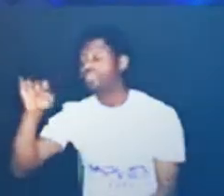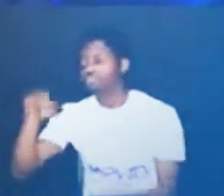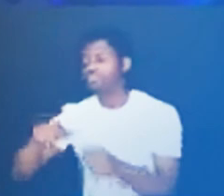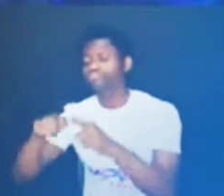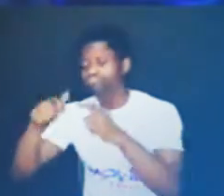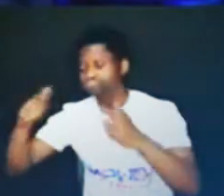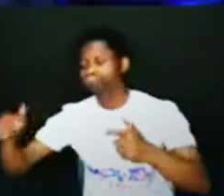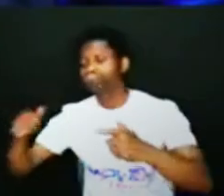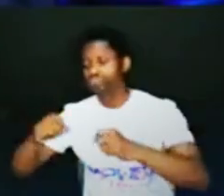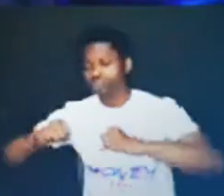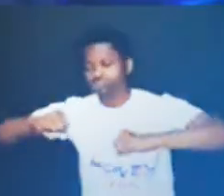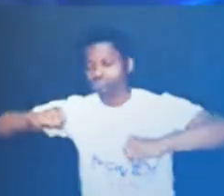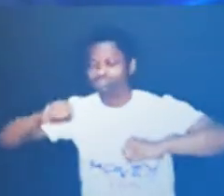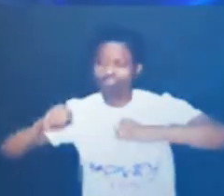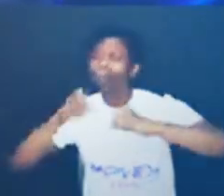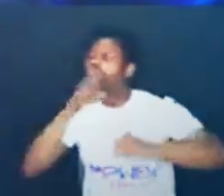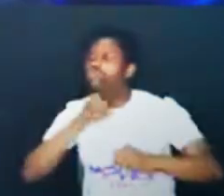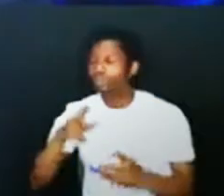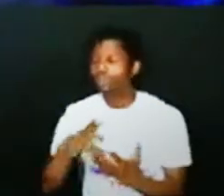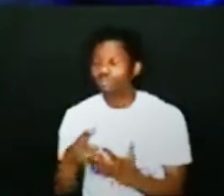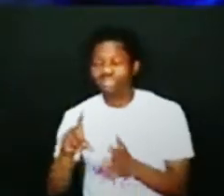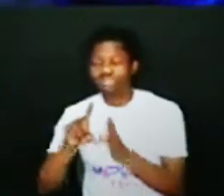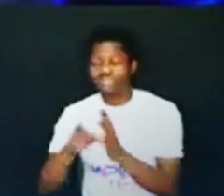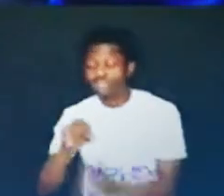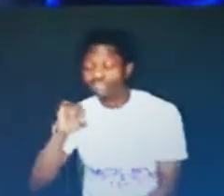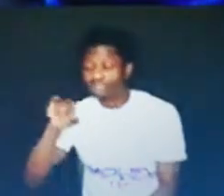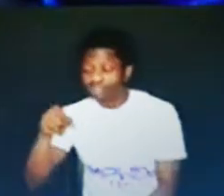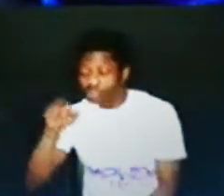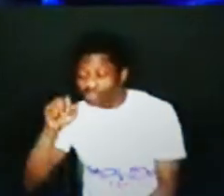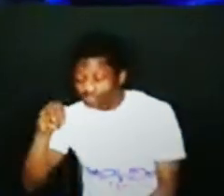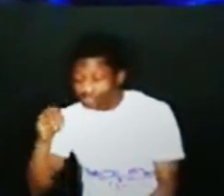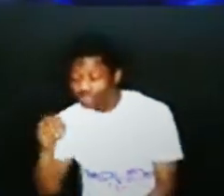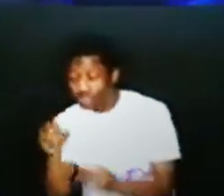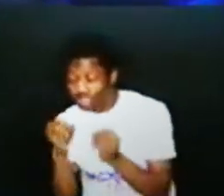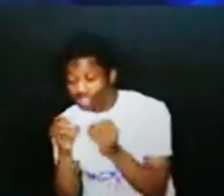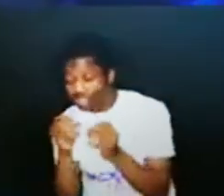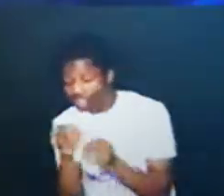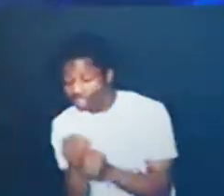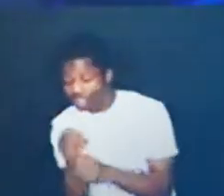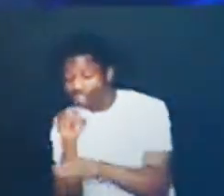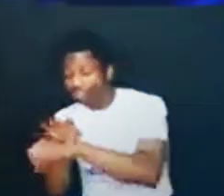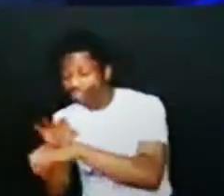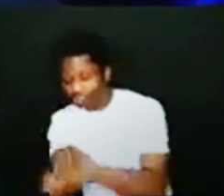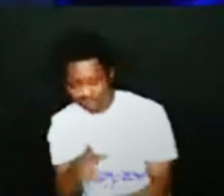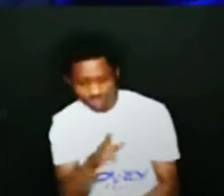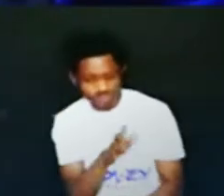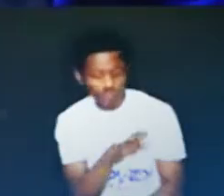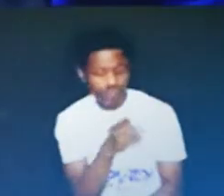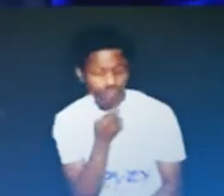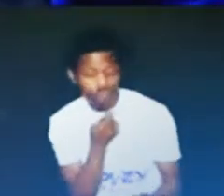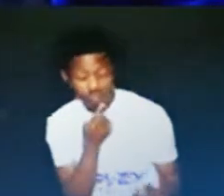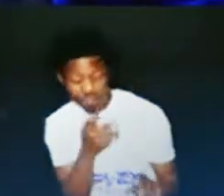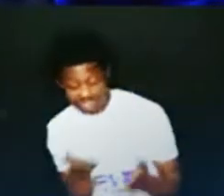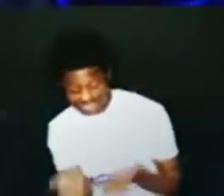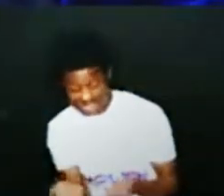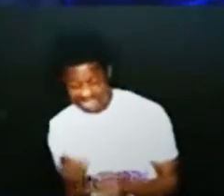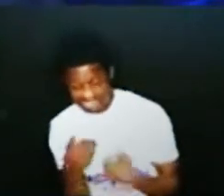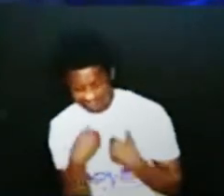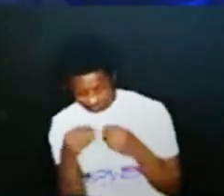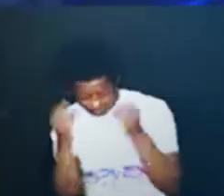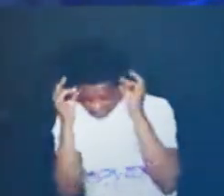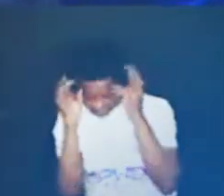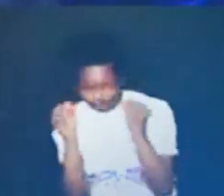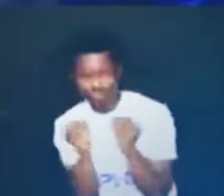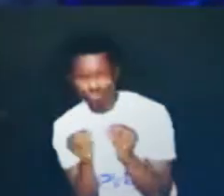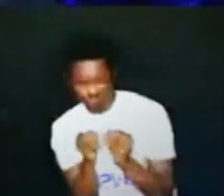And then James advised him that it's quite dangerous here. The people feel